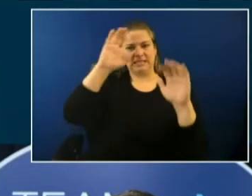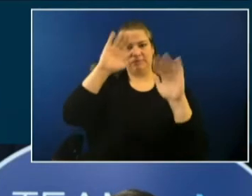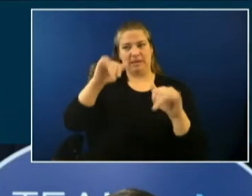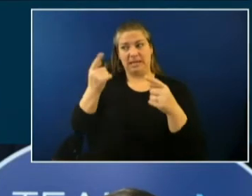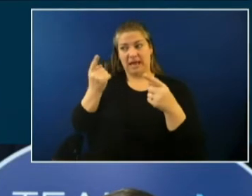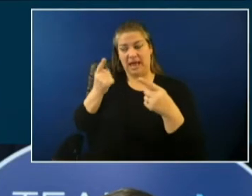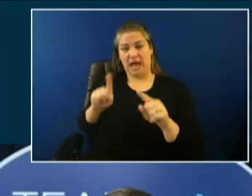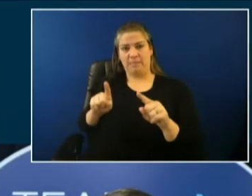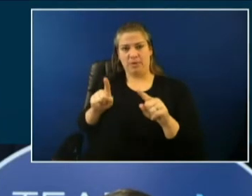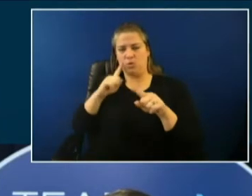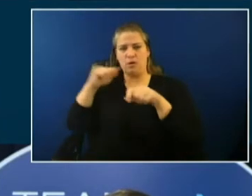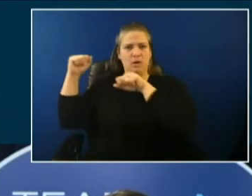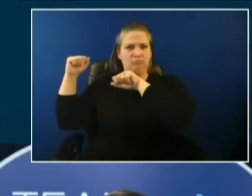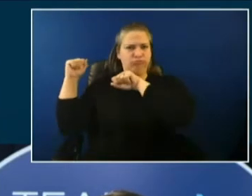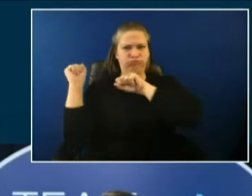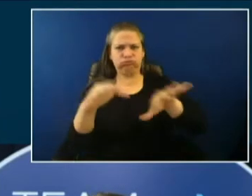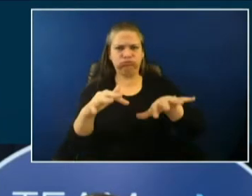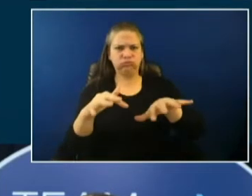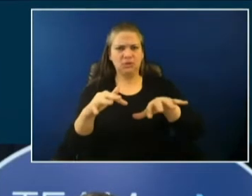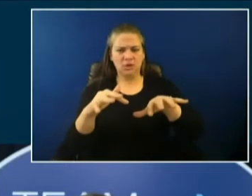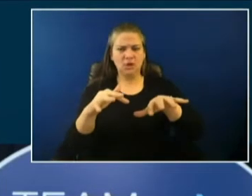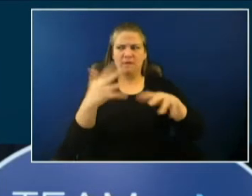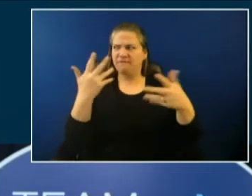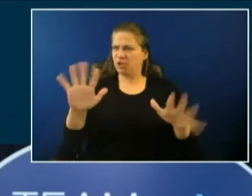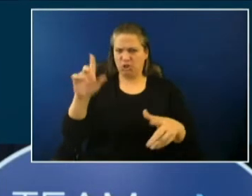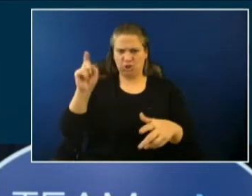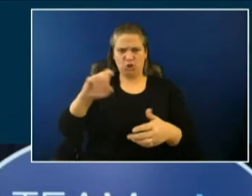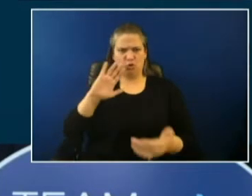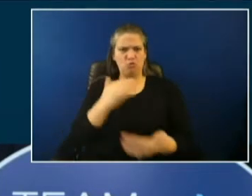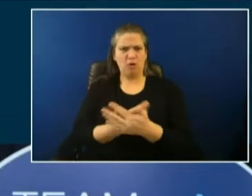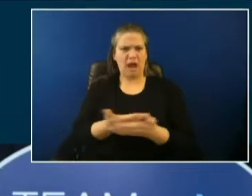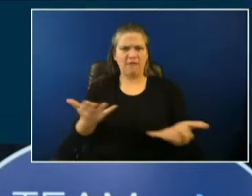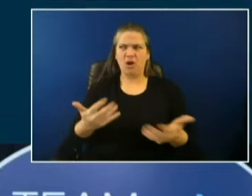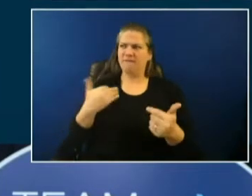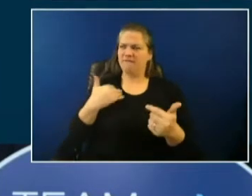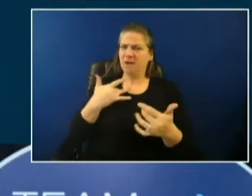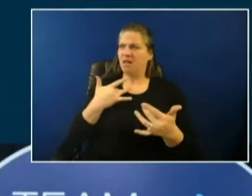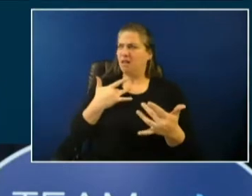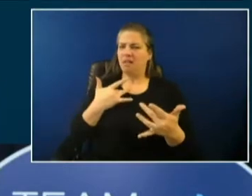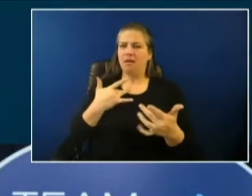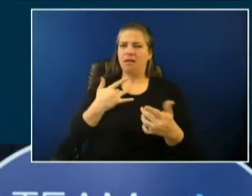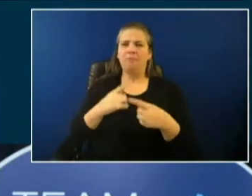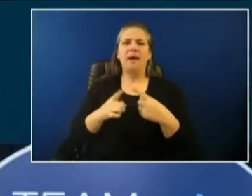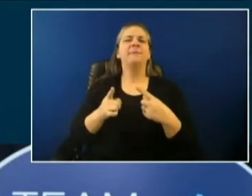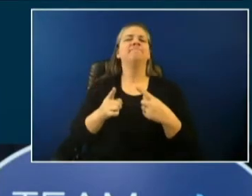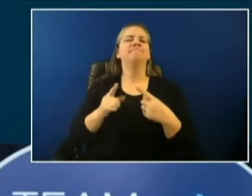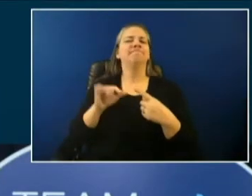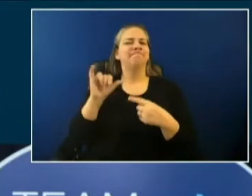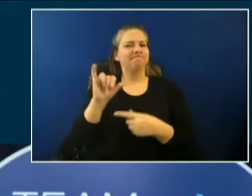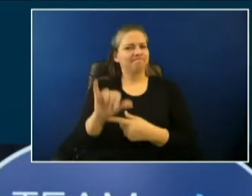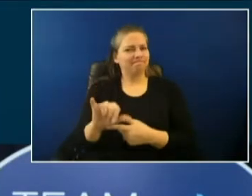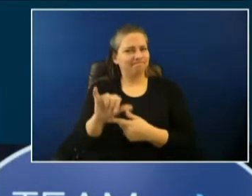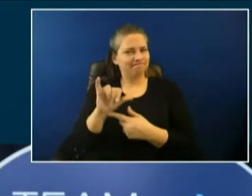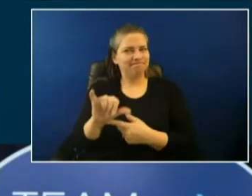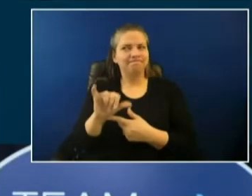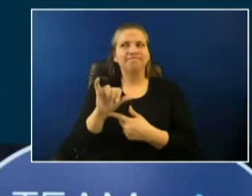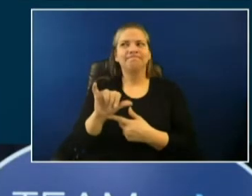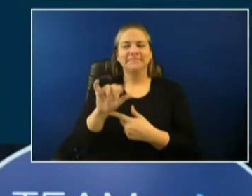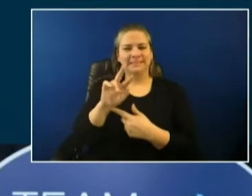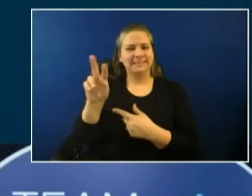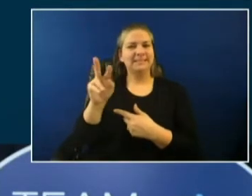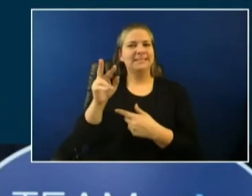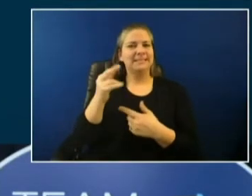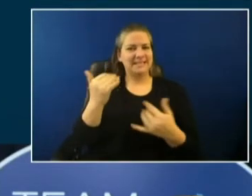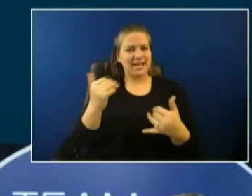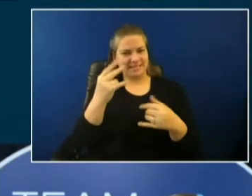quickly, to already be here. Maybe we will learn from this about the whys, but if you look at the next slide, it